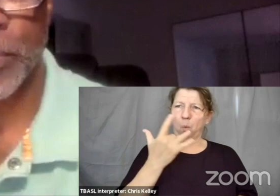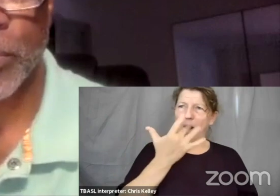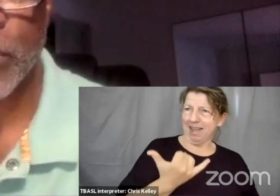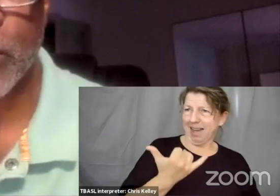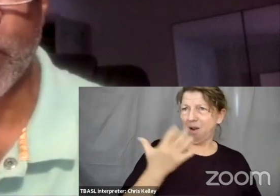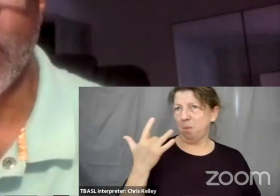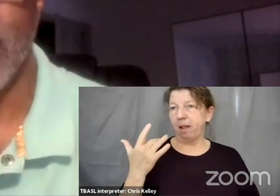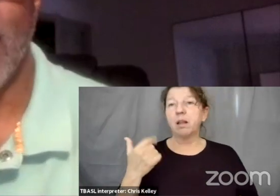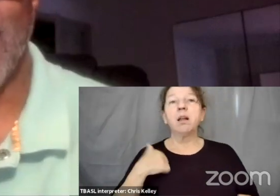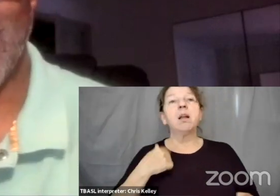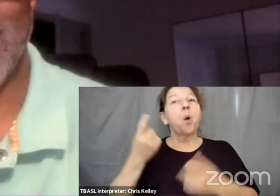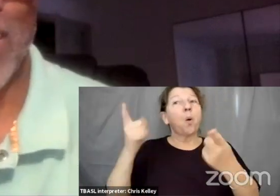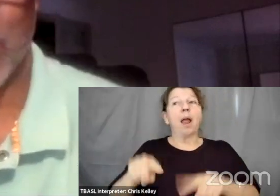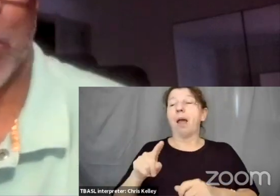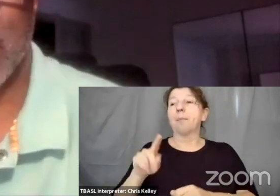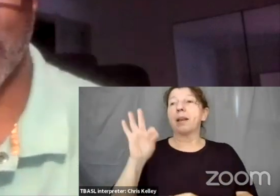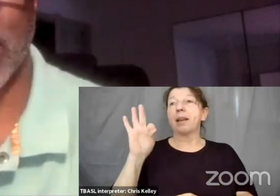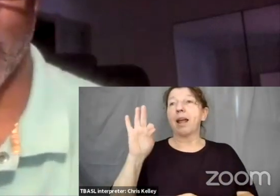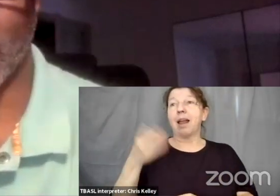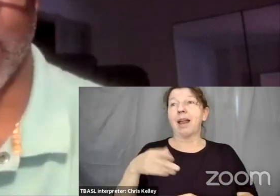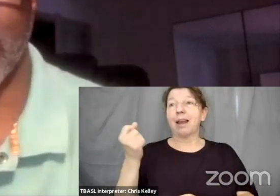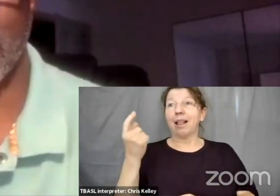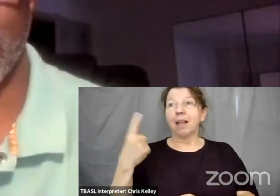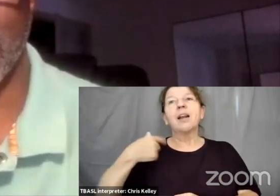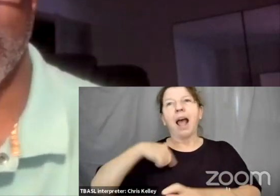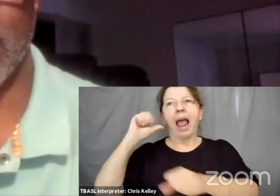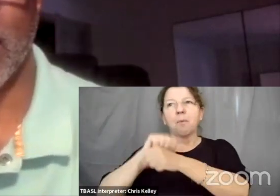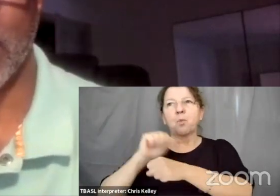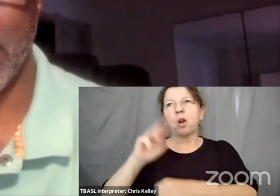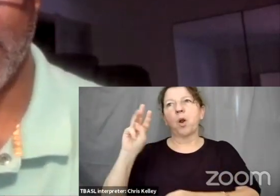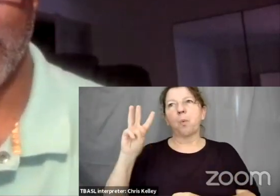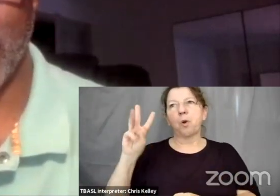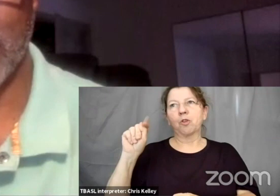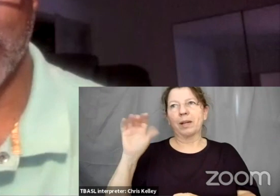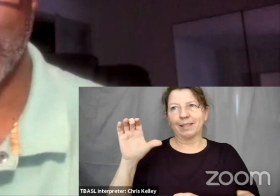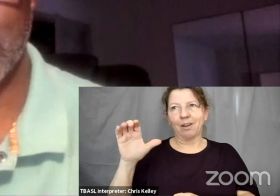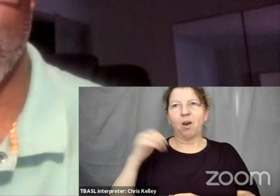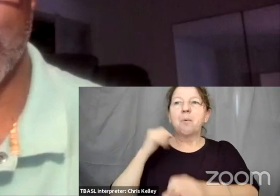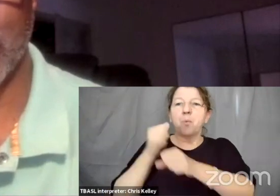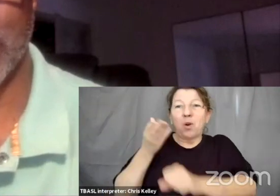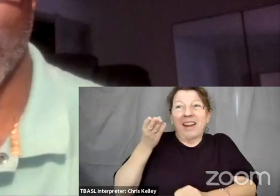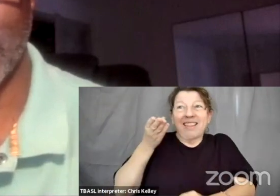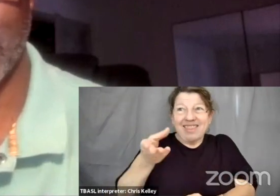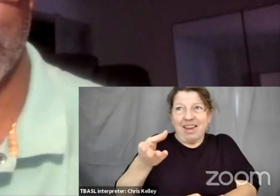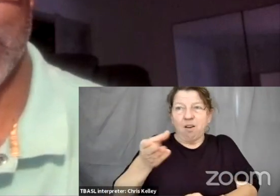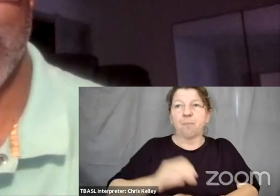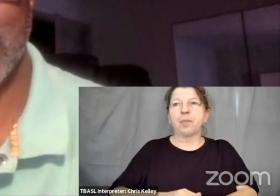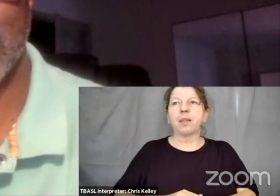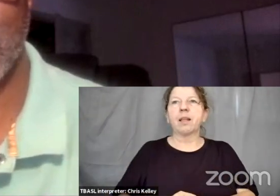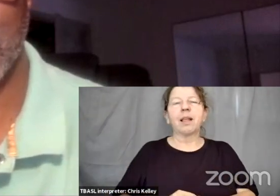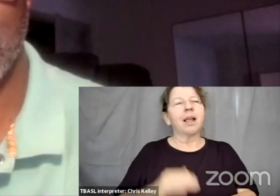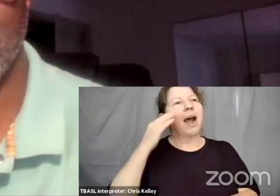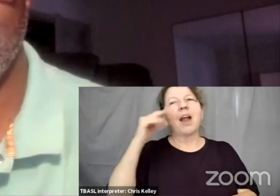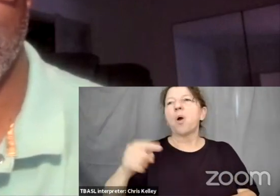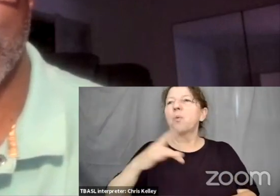Center and I knew it was never gonna go away. And part of me was always wondering what would it be like